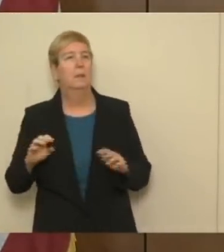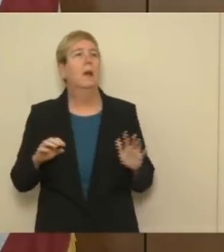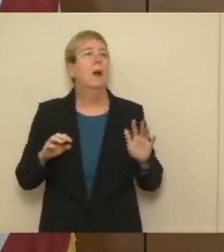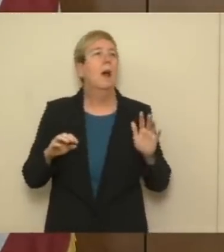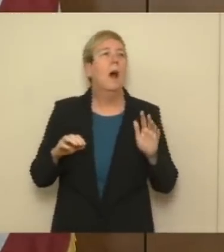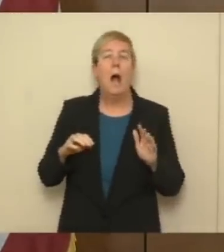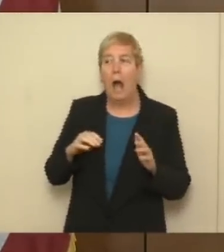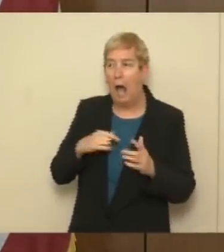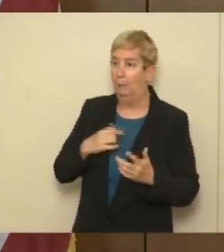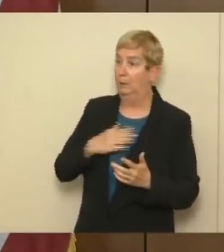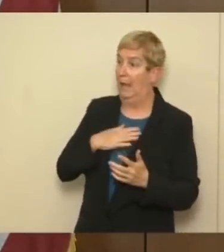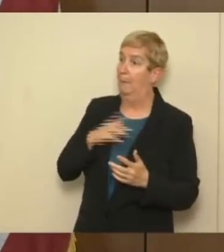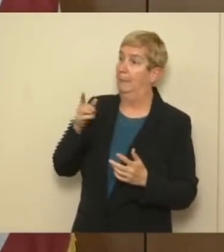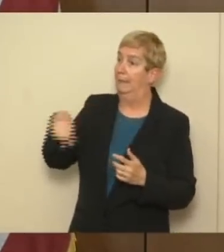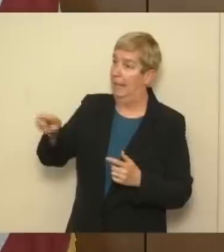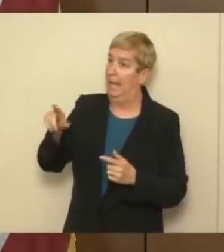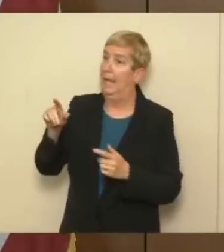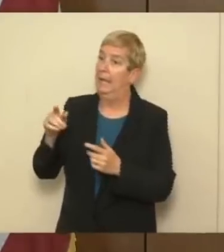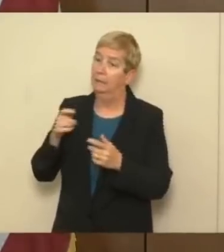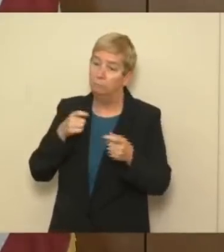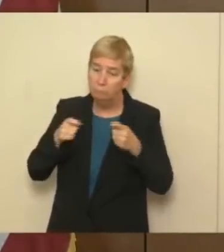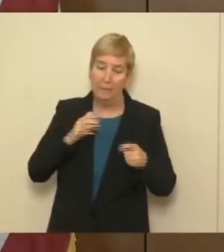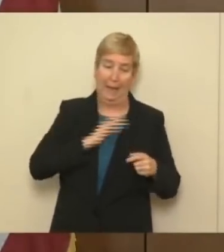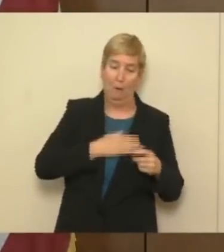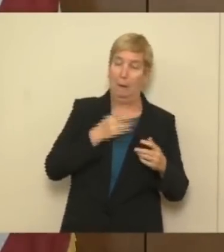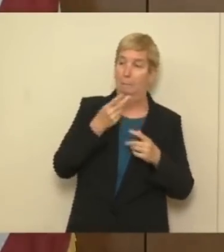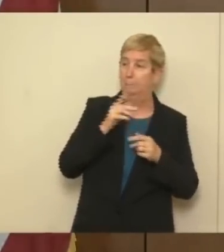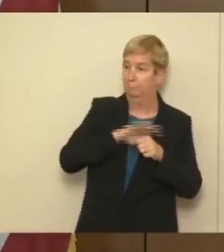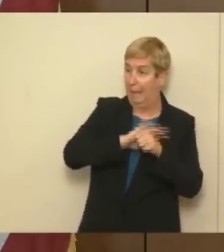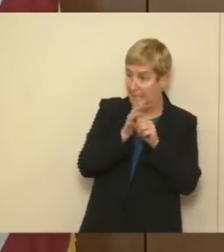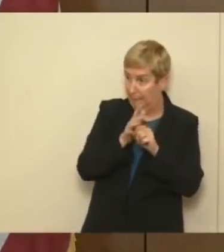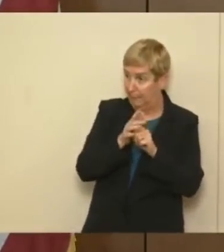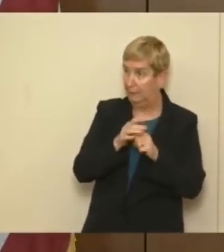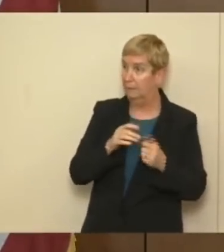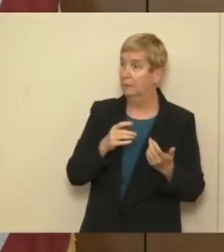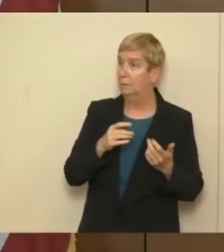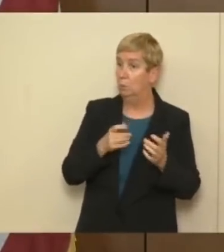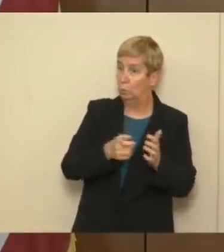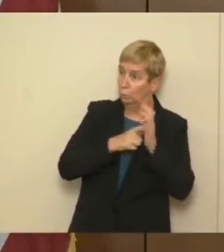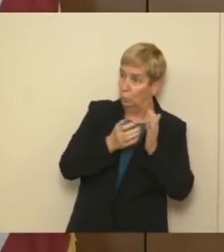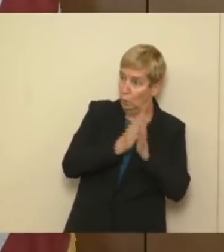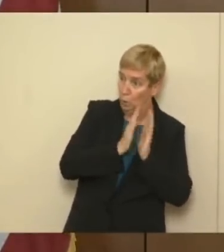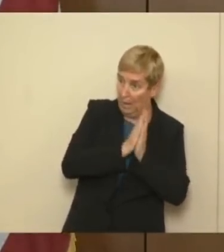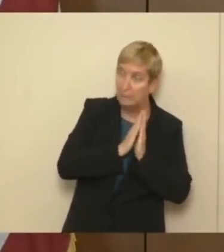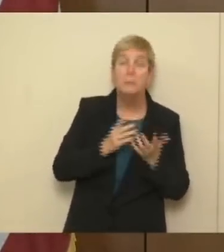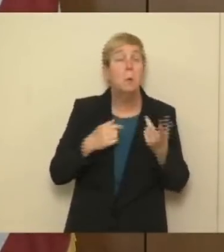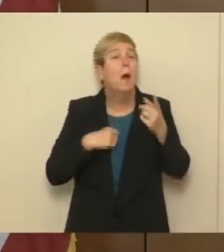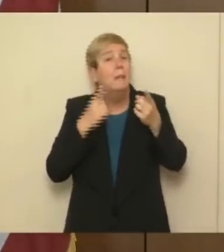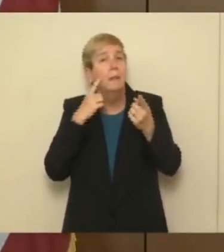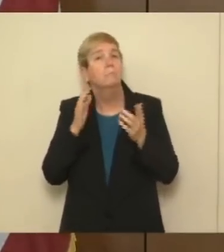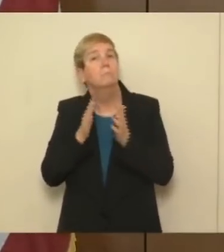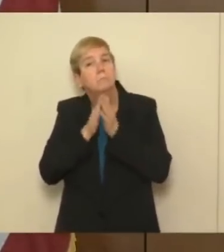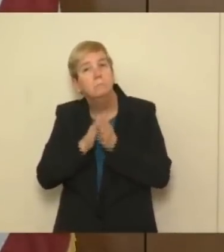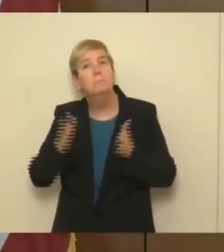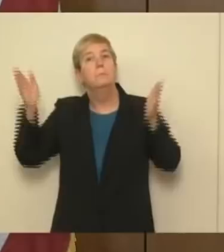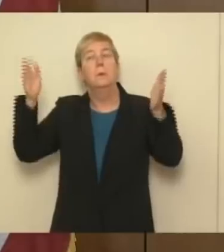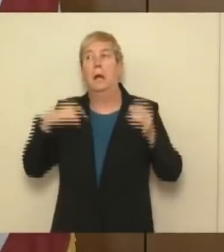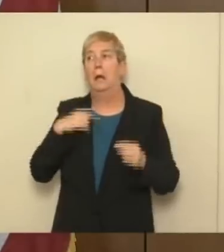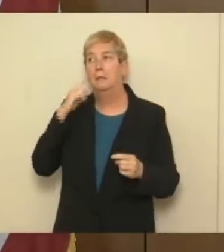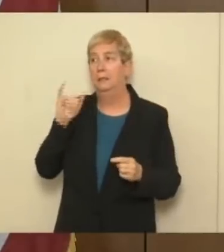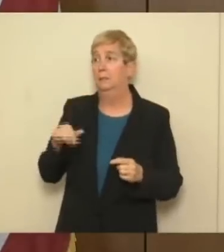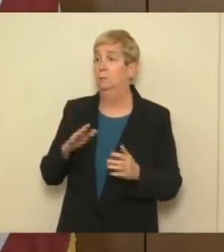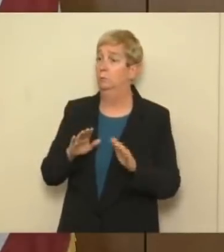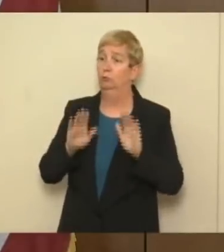we got to elections. I was really concerned about that. So I overall think this was a very effective